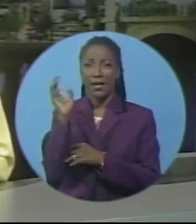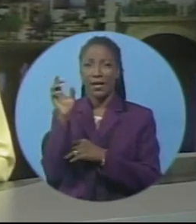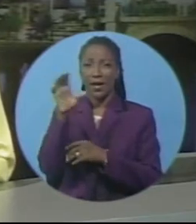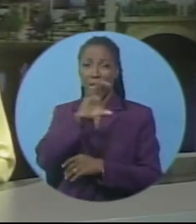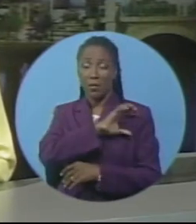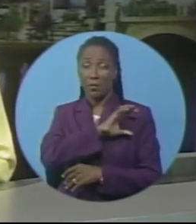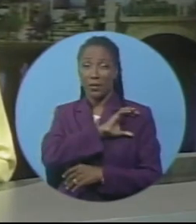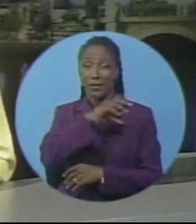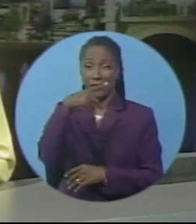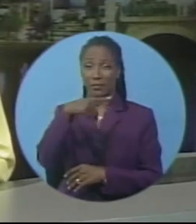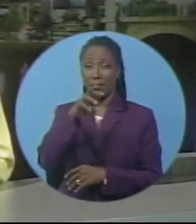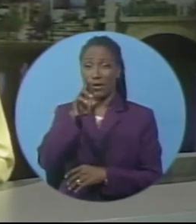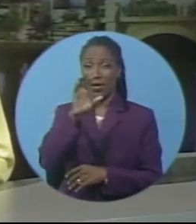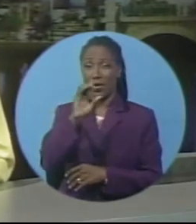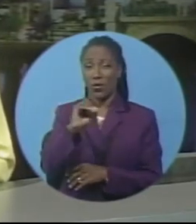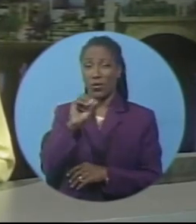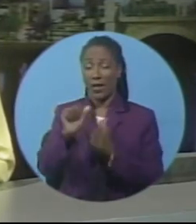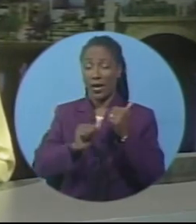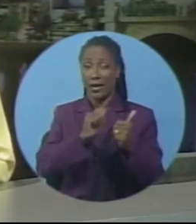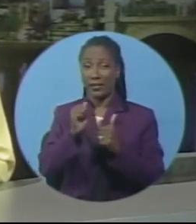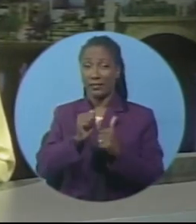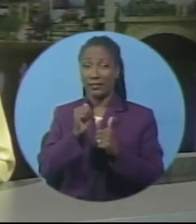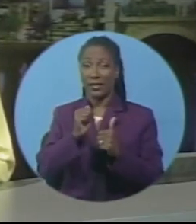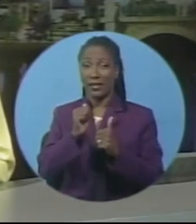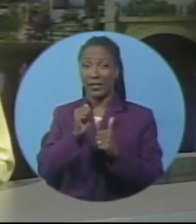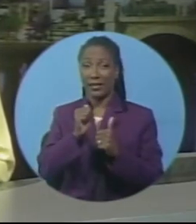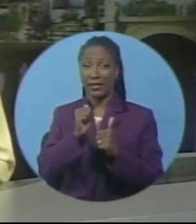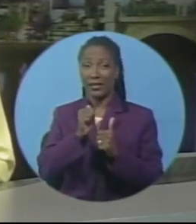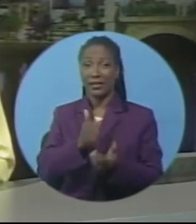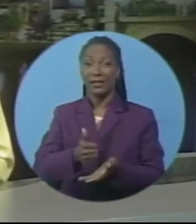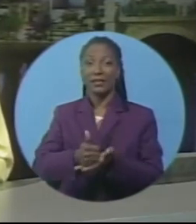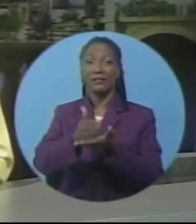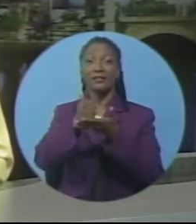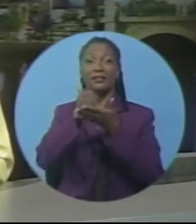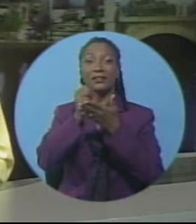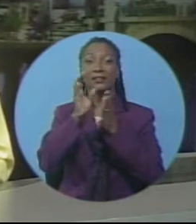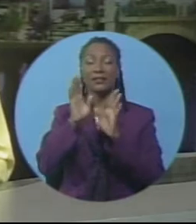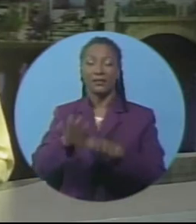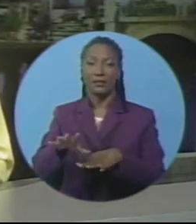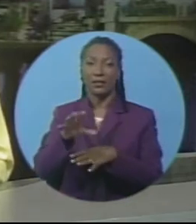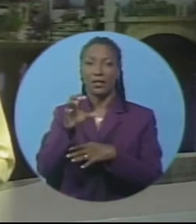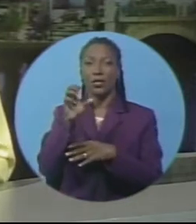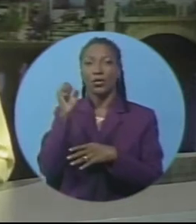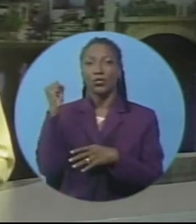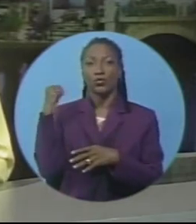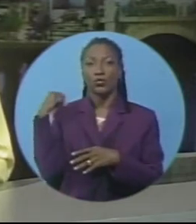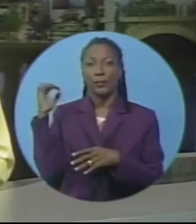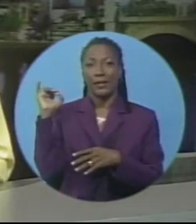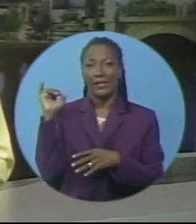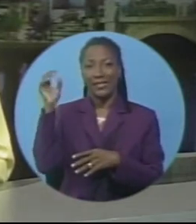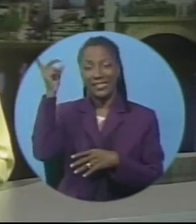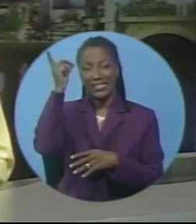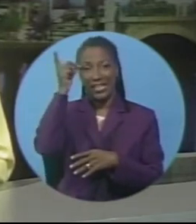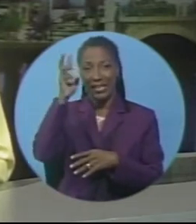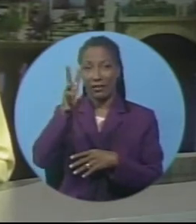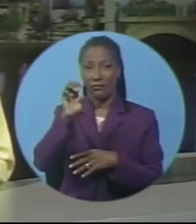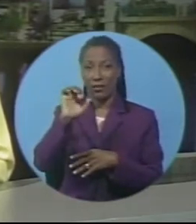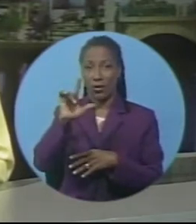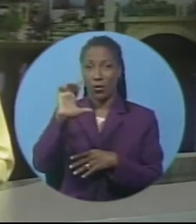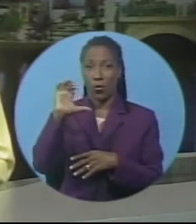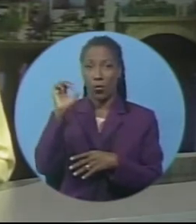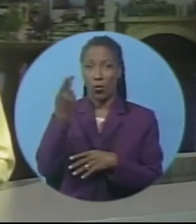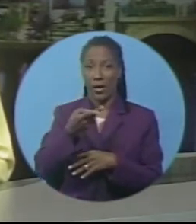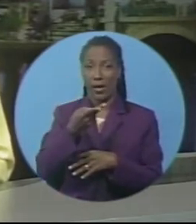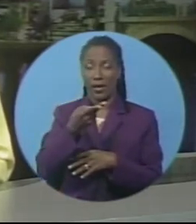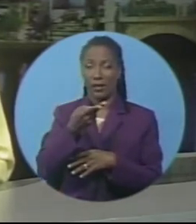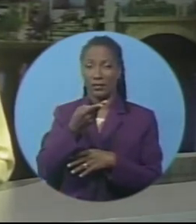Meanwhile, Police Public Relations Officer, Acting Assistant Superintendent David Welch, believes more community involvement would help to